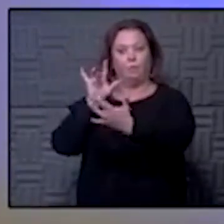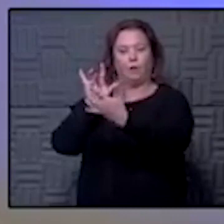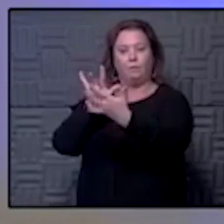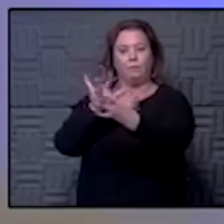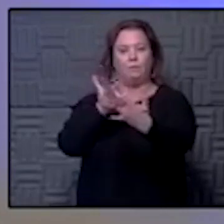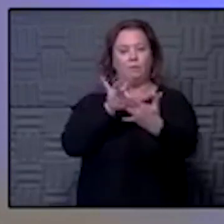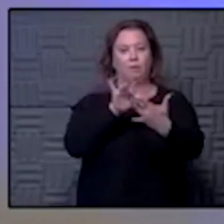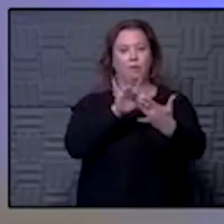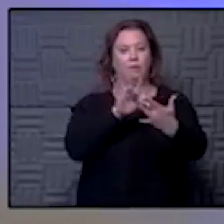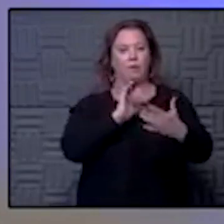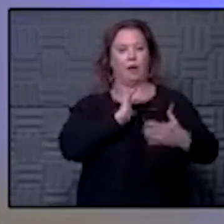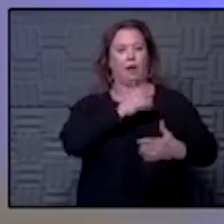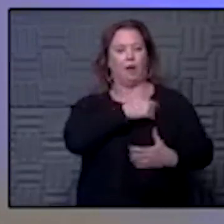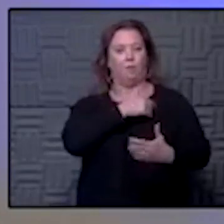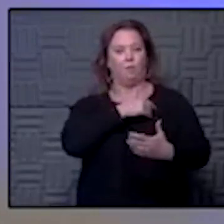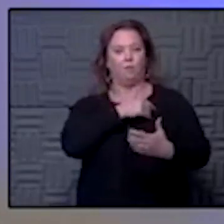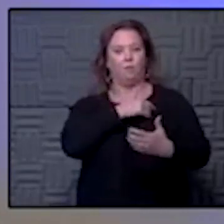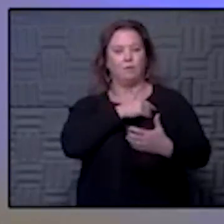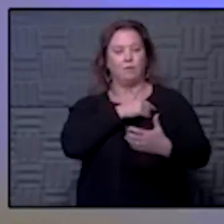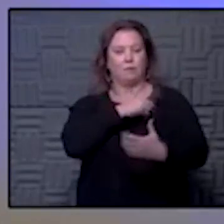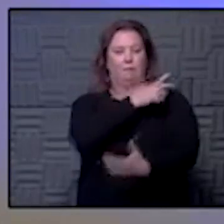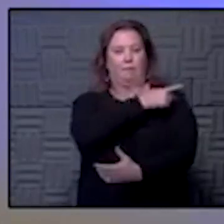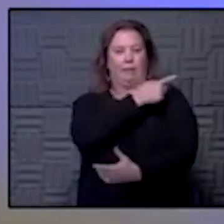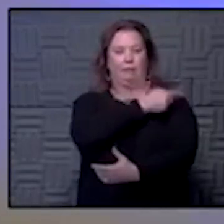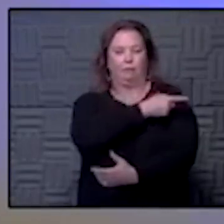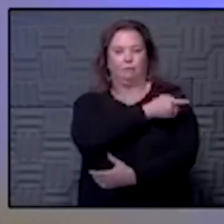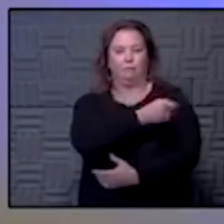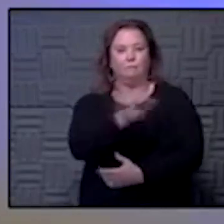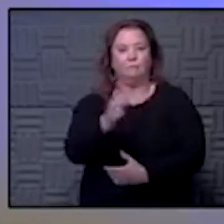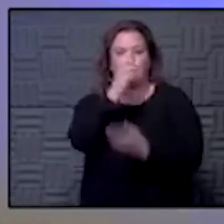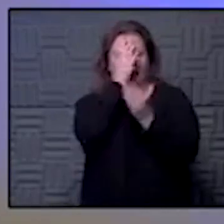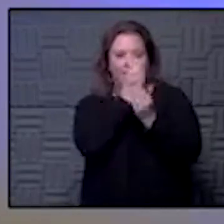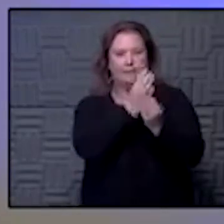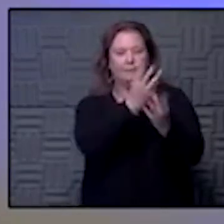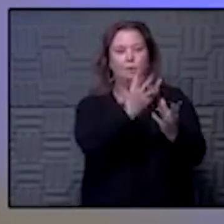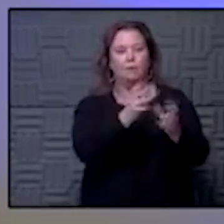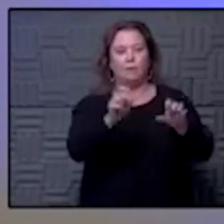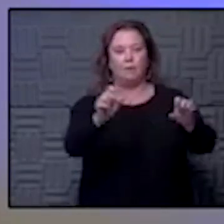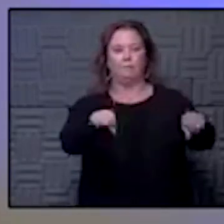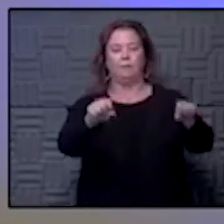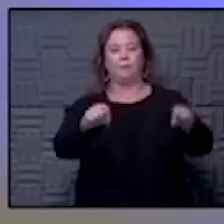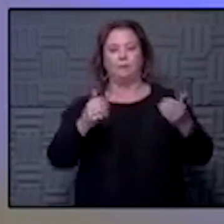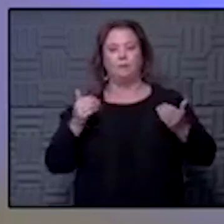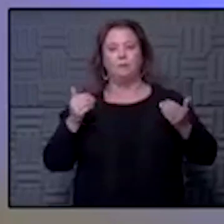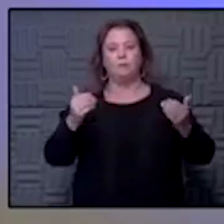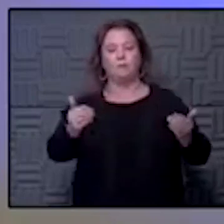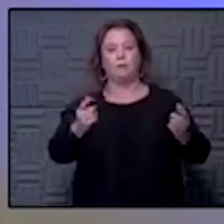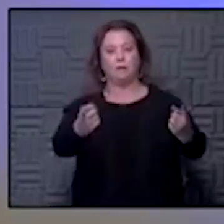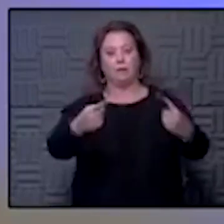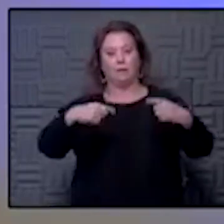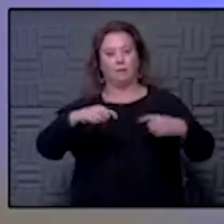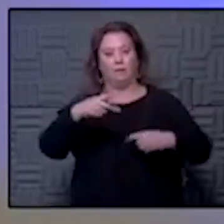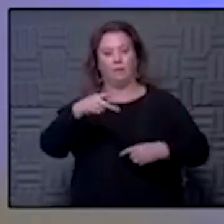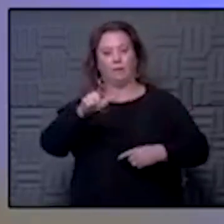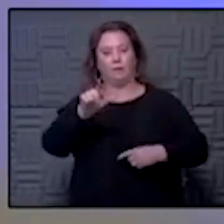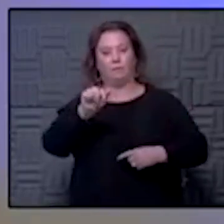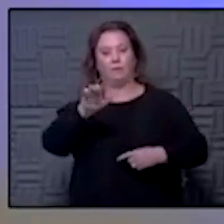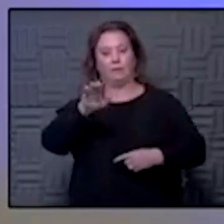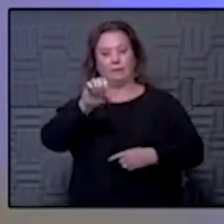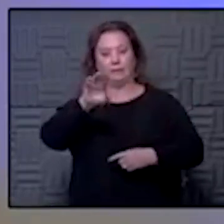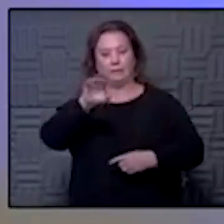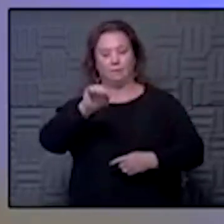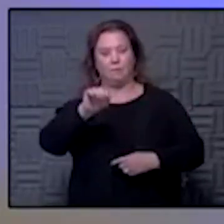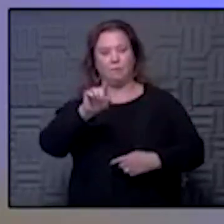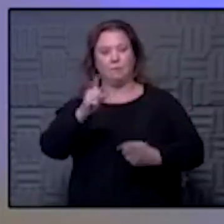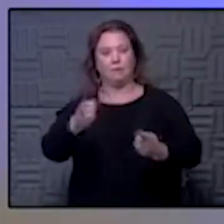contacting our individuals to let them know about the ability to come in if you got placebo, to come in